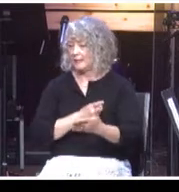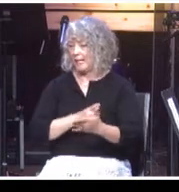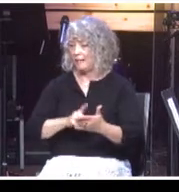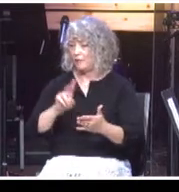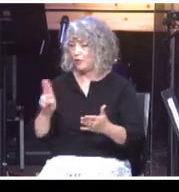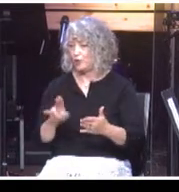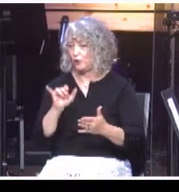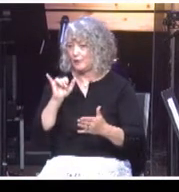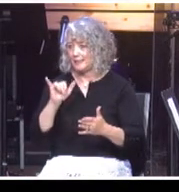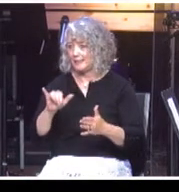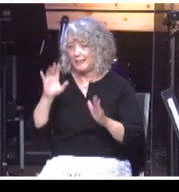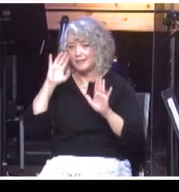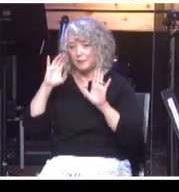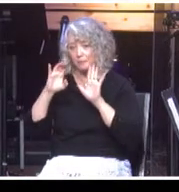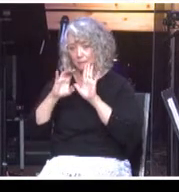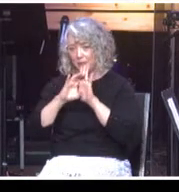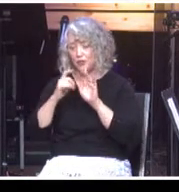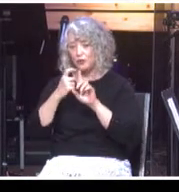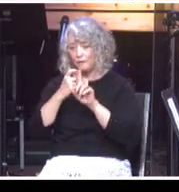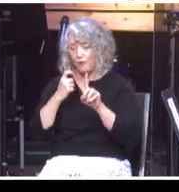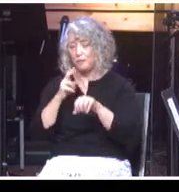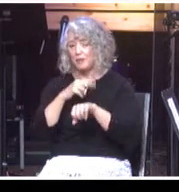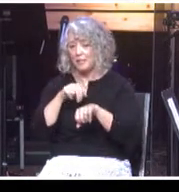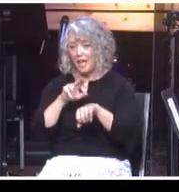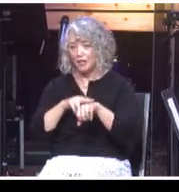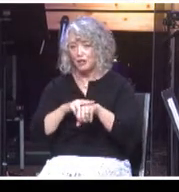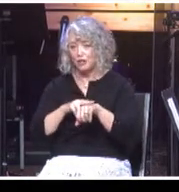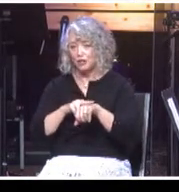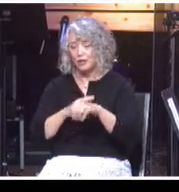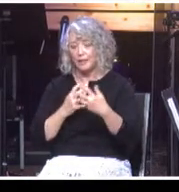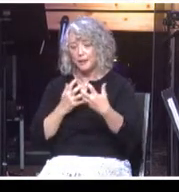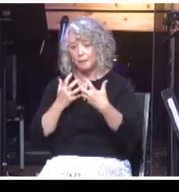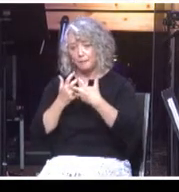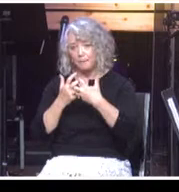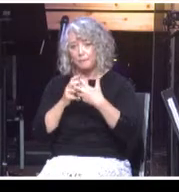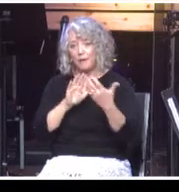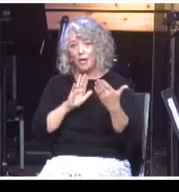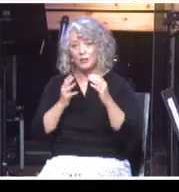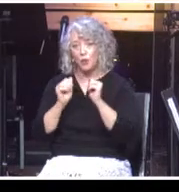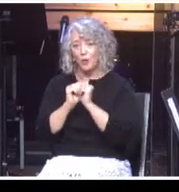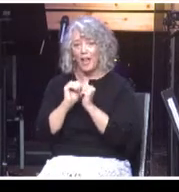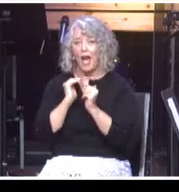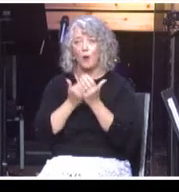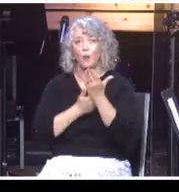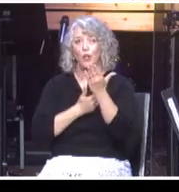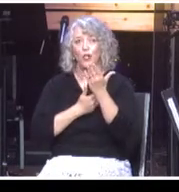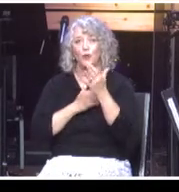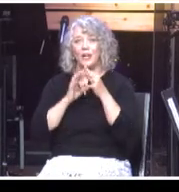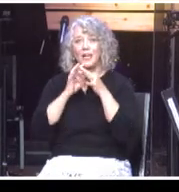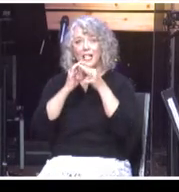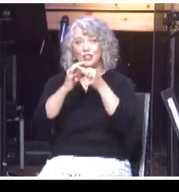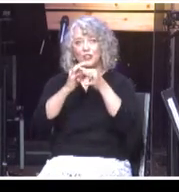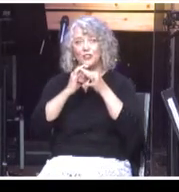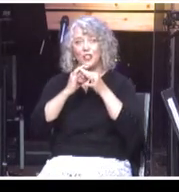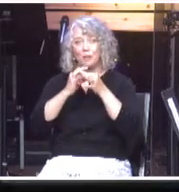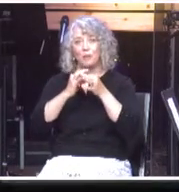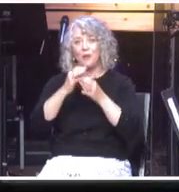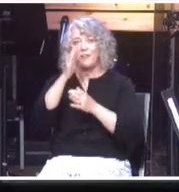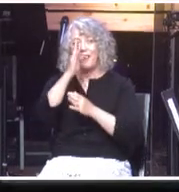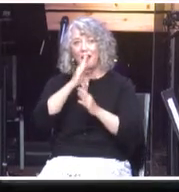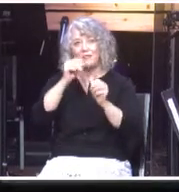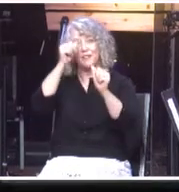vivid image from nature in connection with our relationship with Almighty God, our Heavenly Father, our